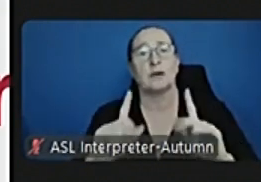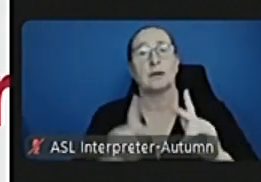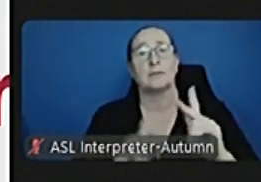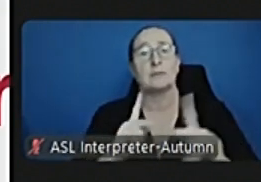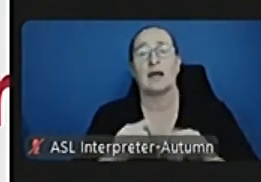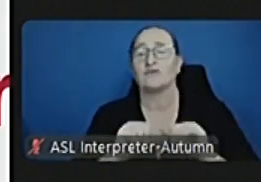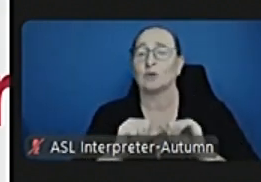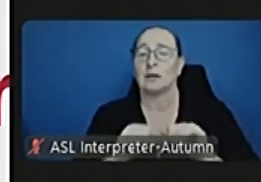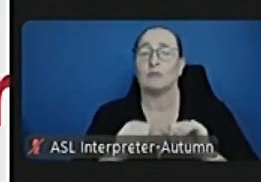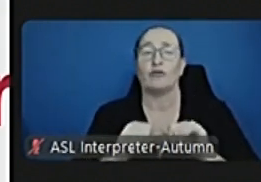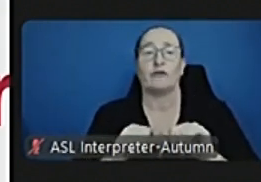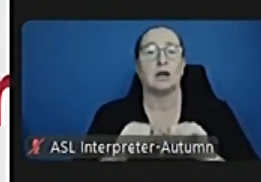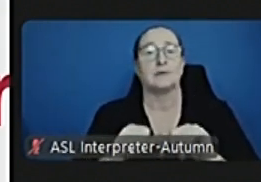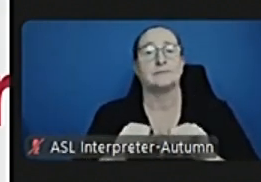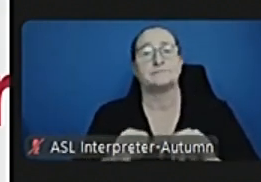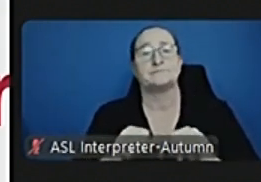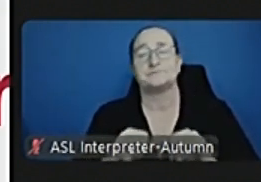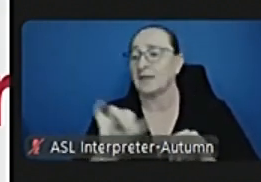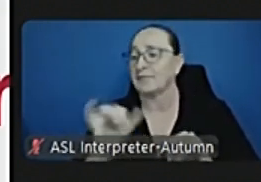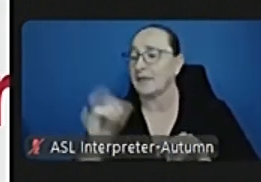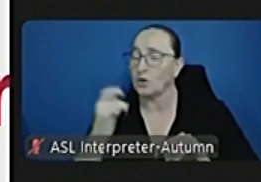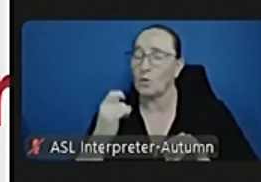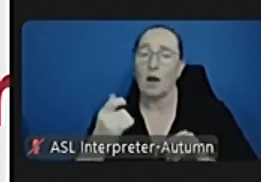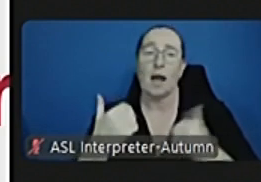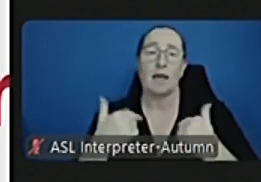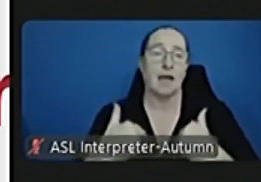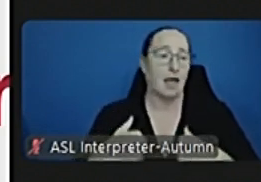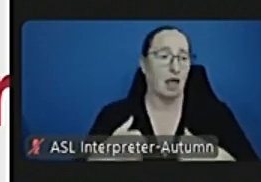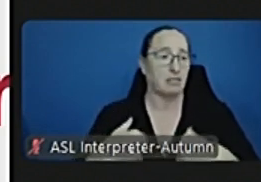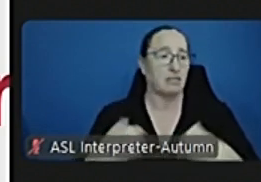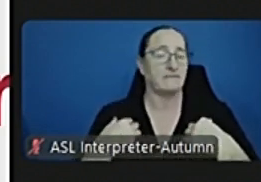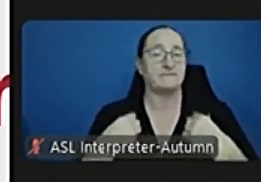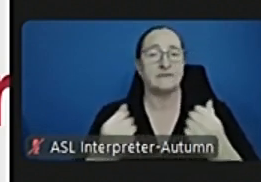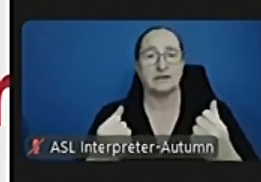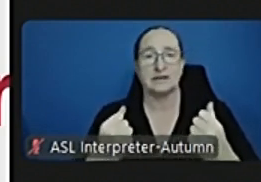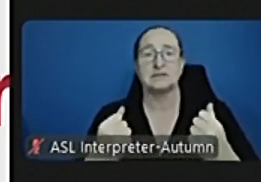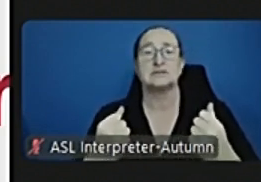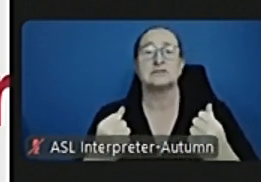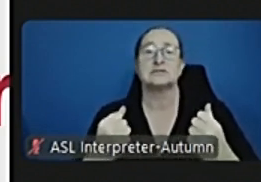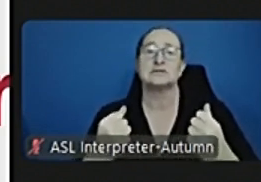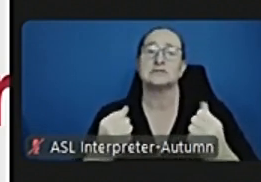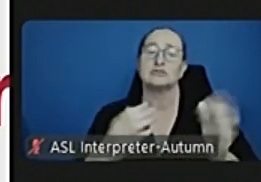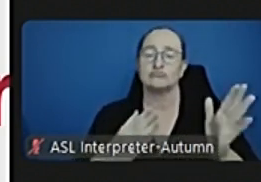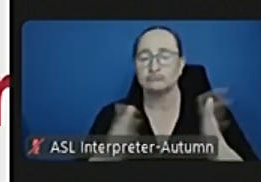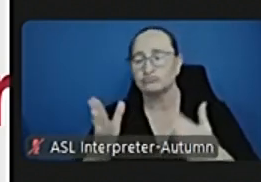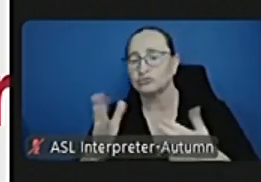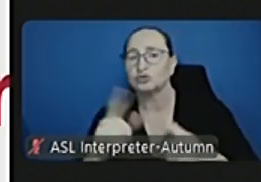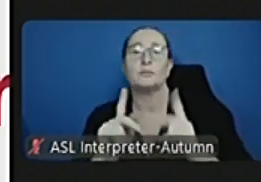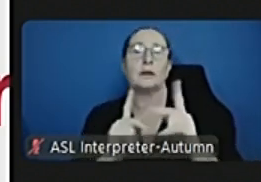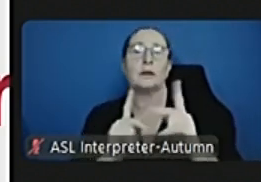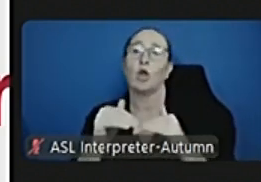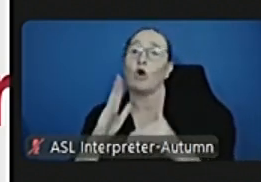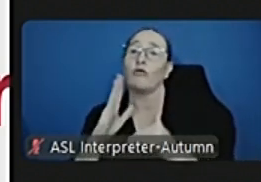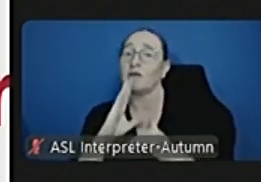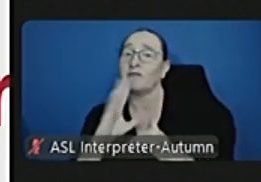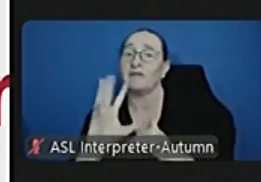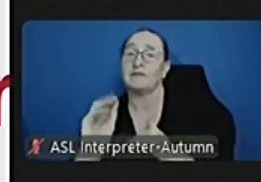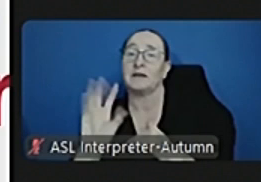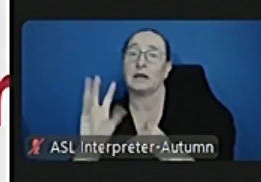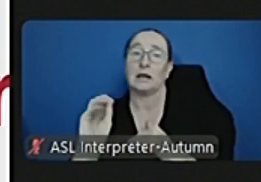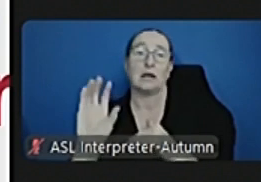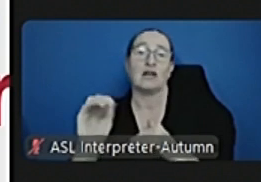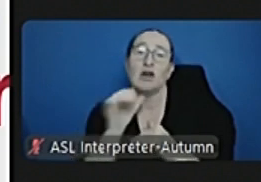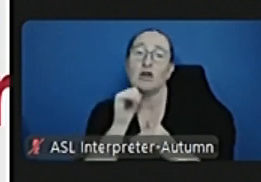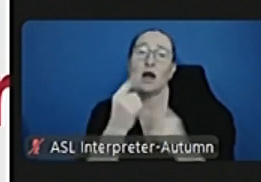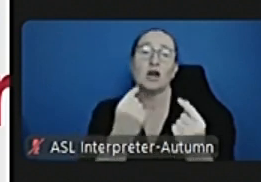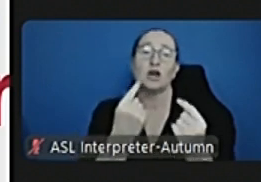moving. And that's why the health and fitness centers that are catered toward people that are over 50, they're not doing the reps and